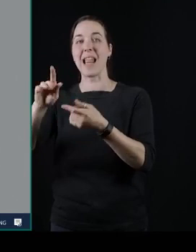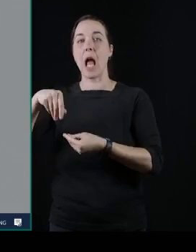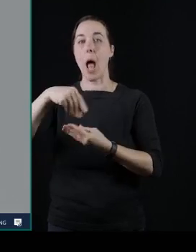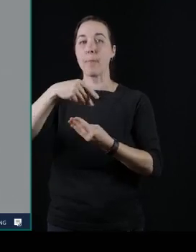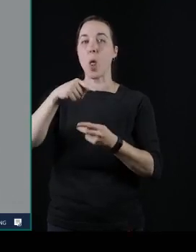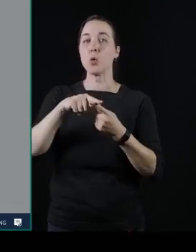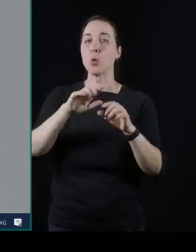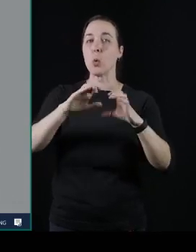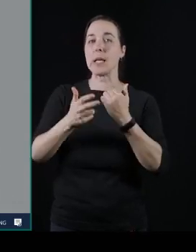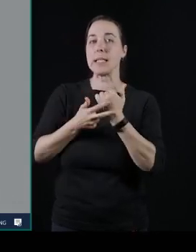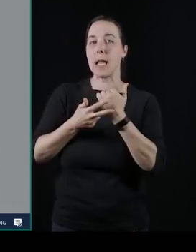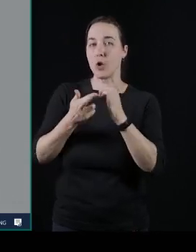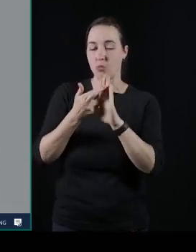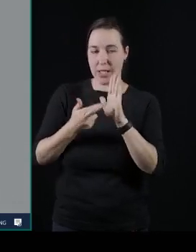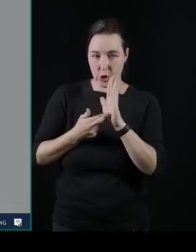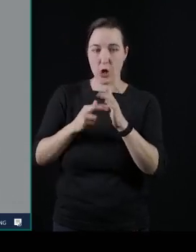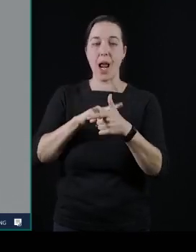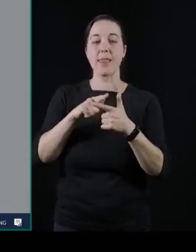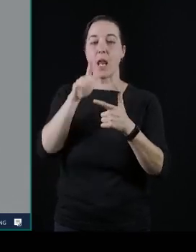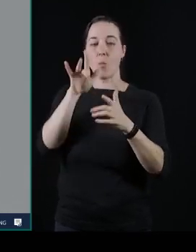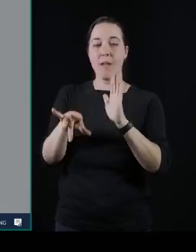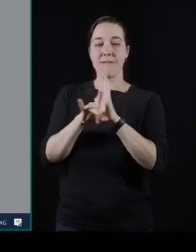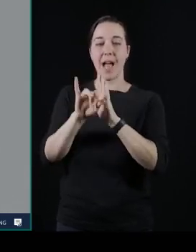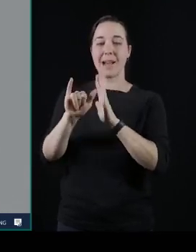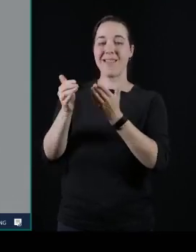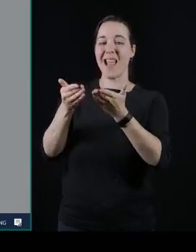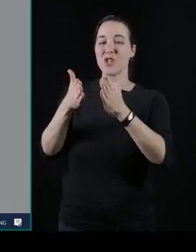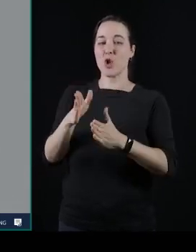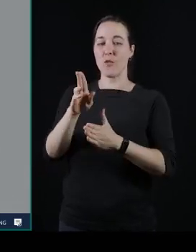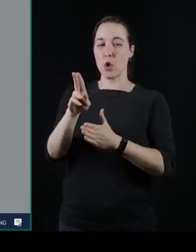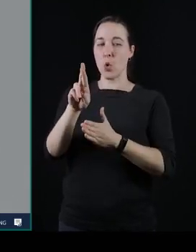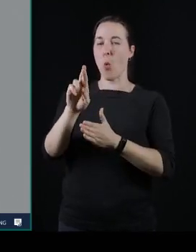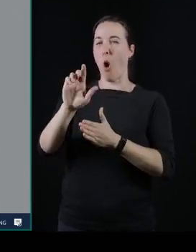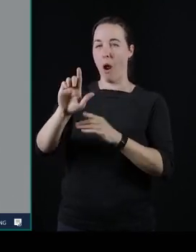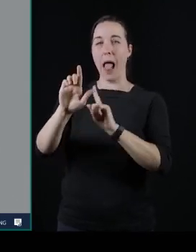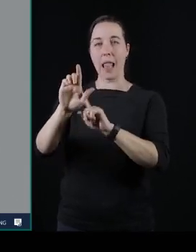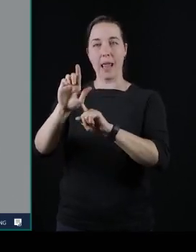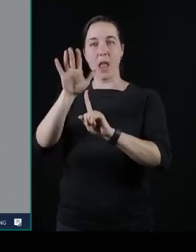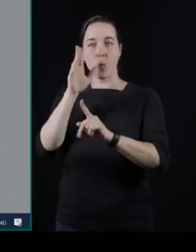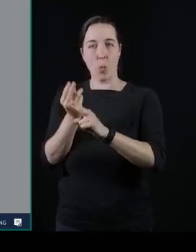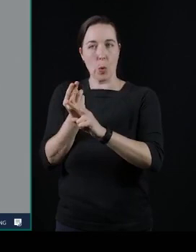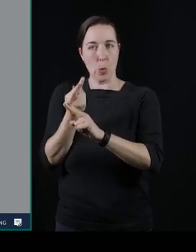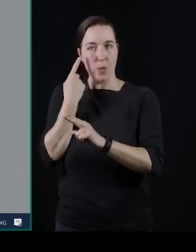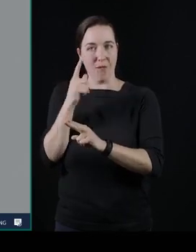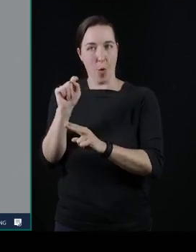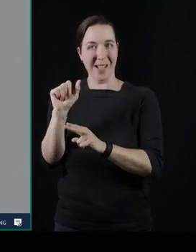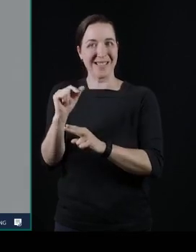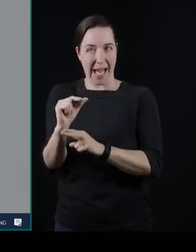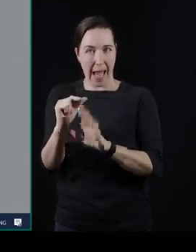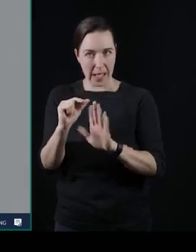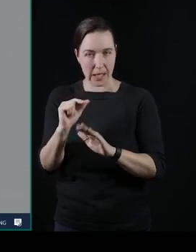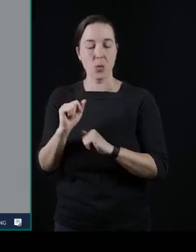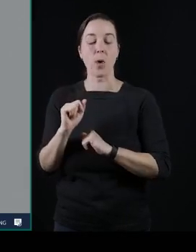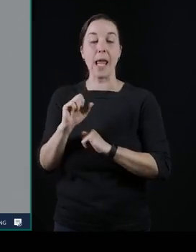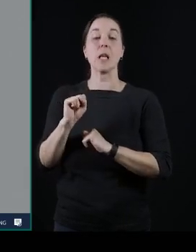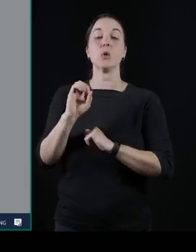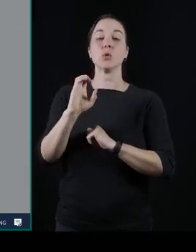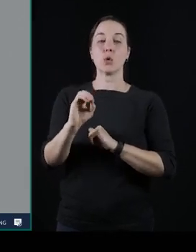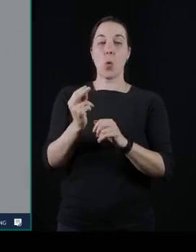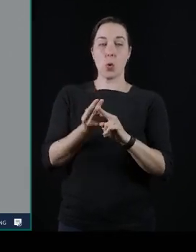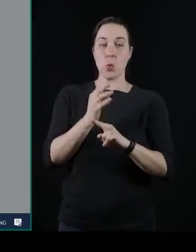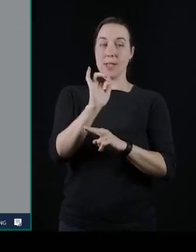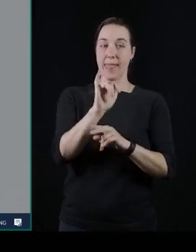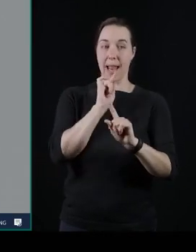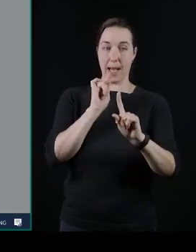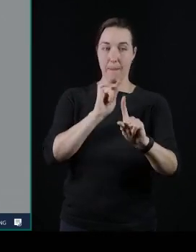Registry. Here, we will find the server URL, which is actually the Azure Container Registry URL that we will use to tag the image. So we're going to